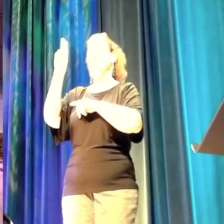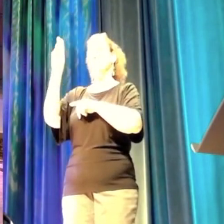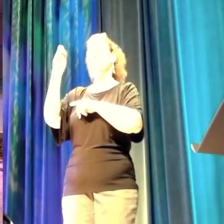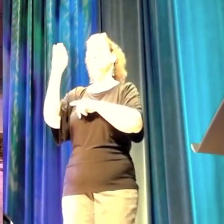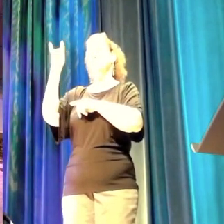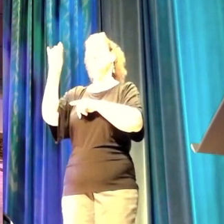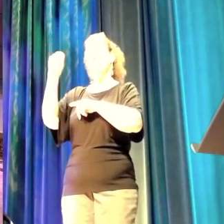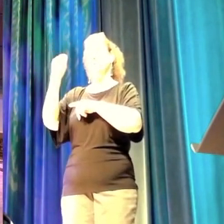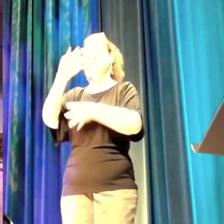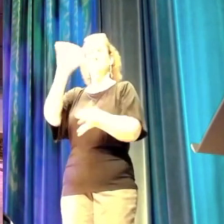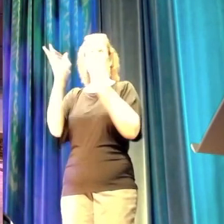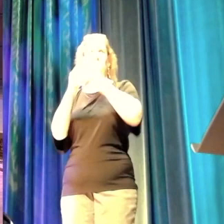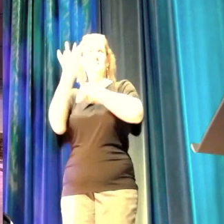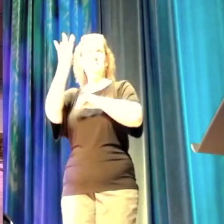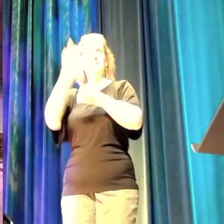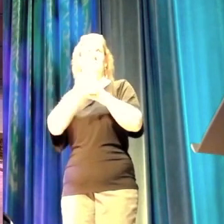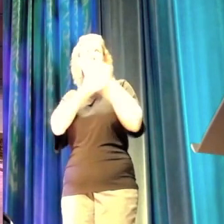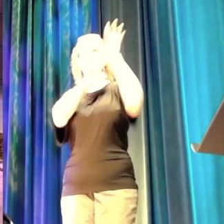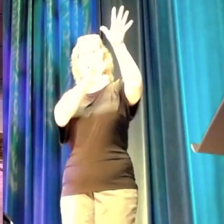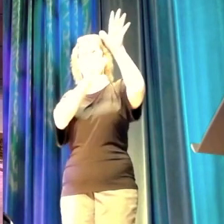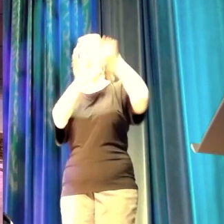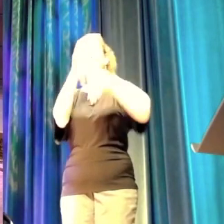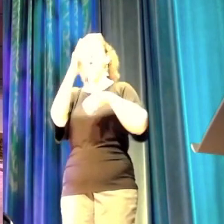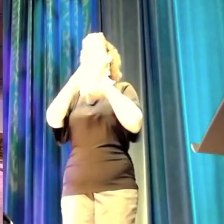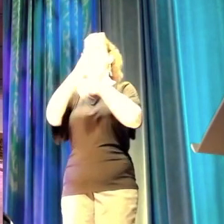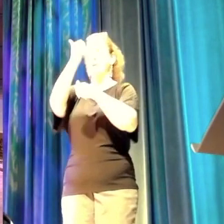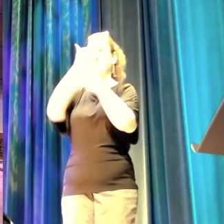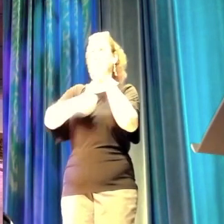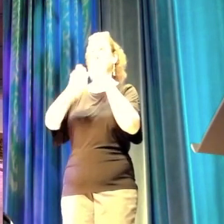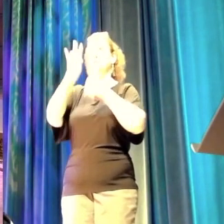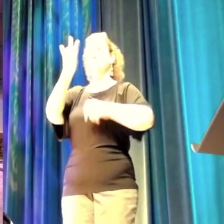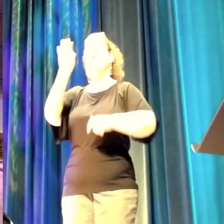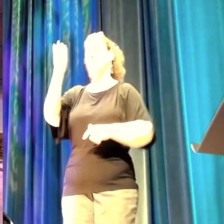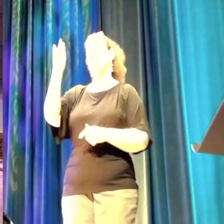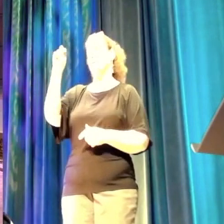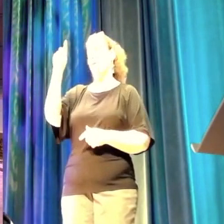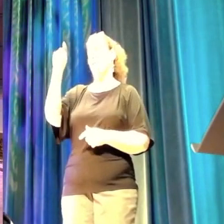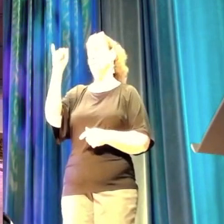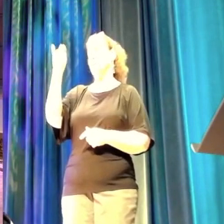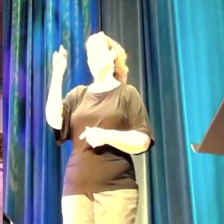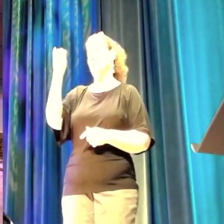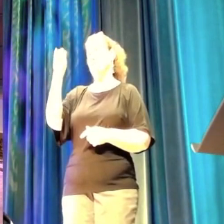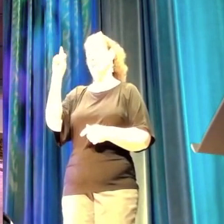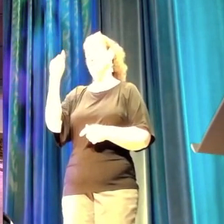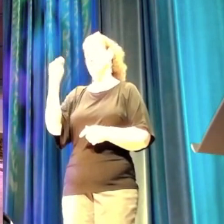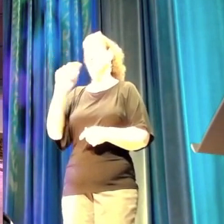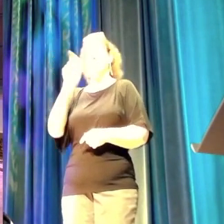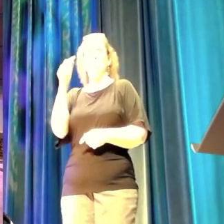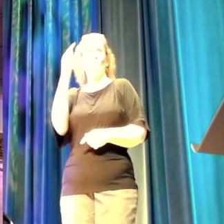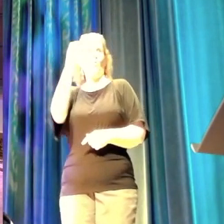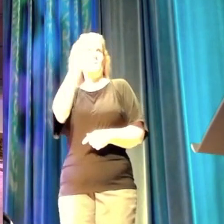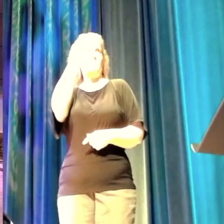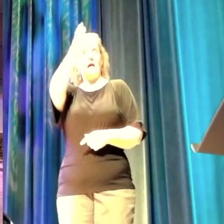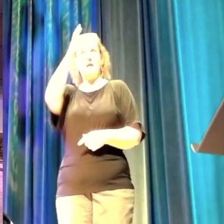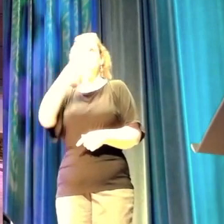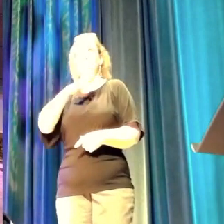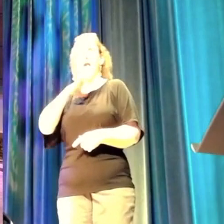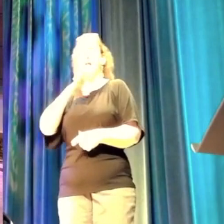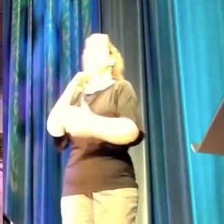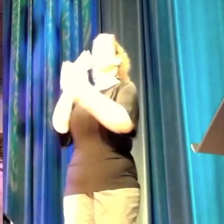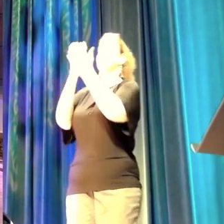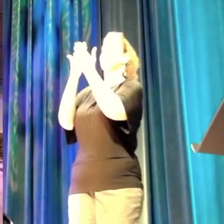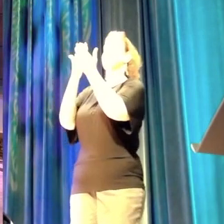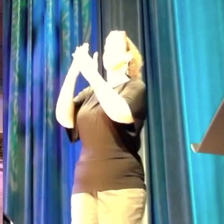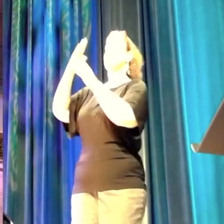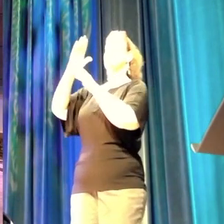which are seven mountains, one on each of the seven continents. I am the only blind man to have reached the summit of